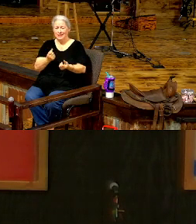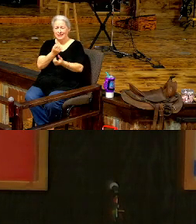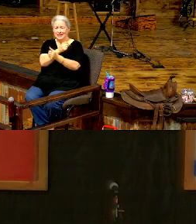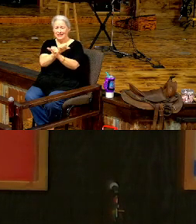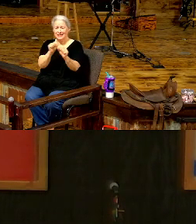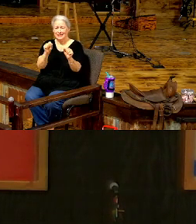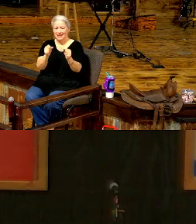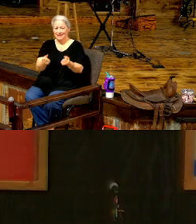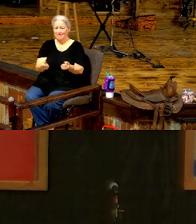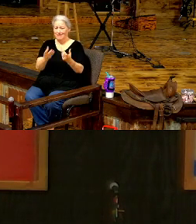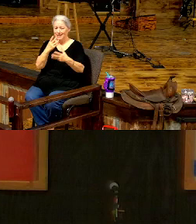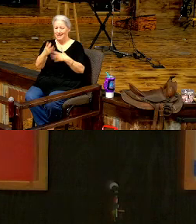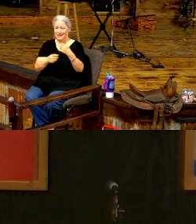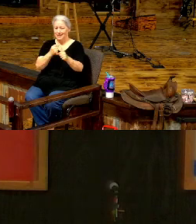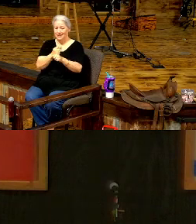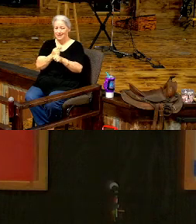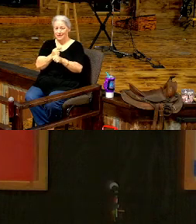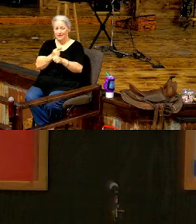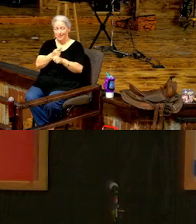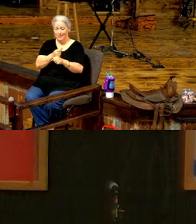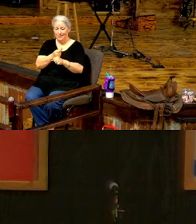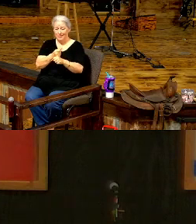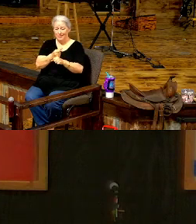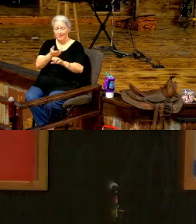this truth.